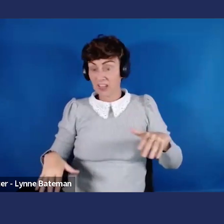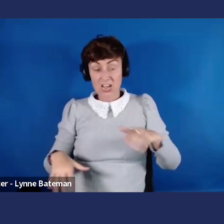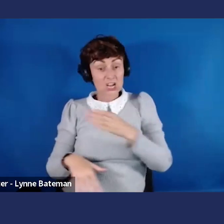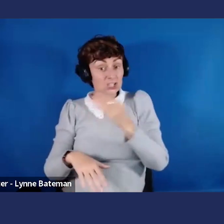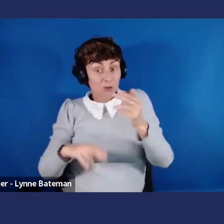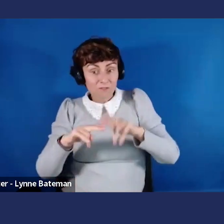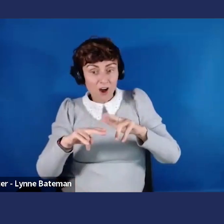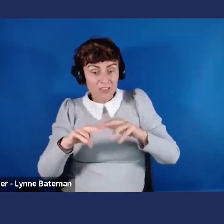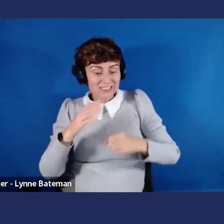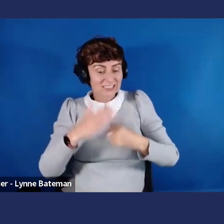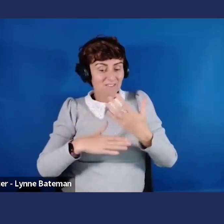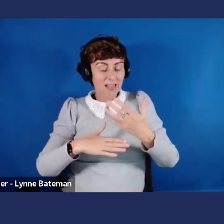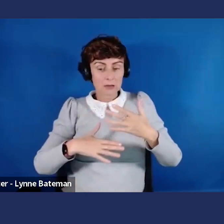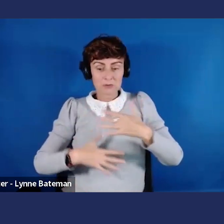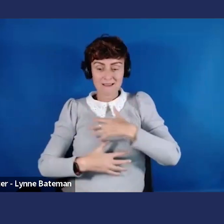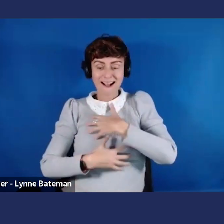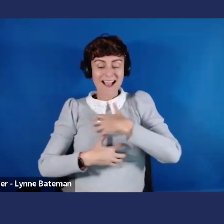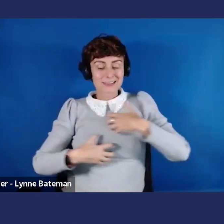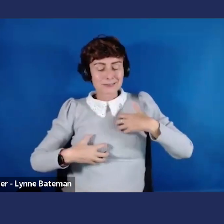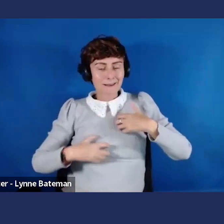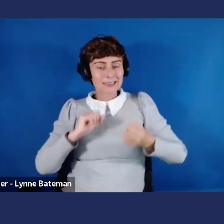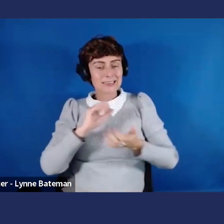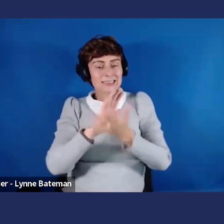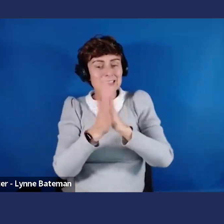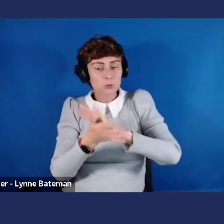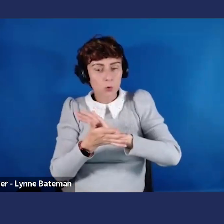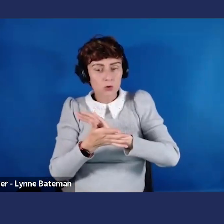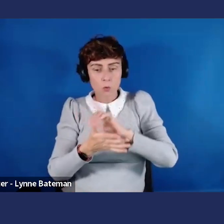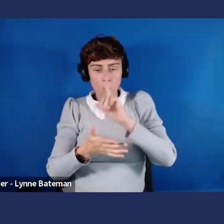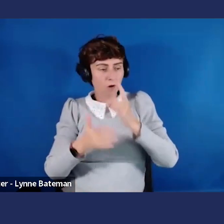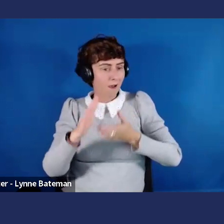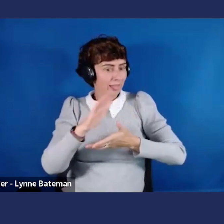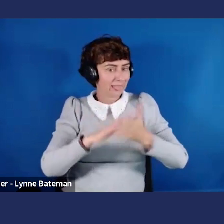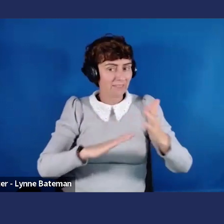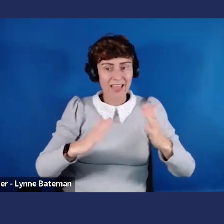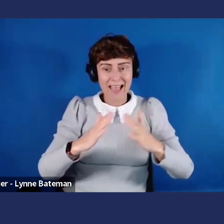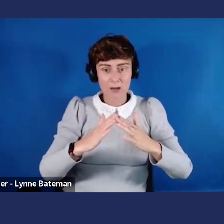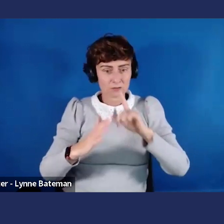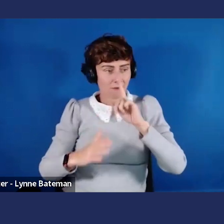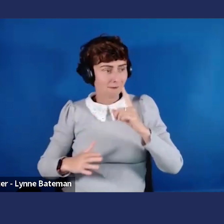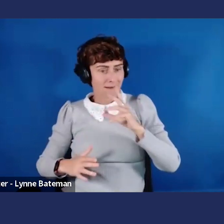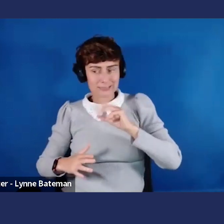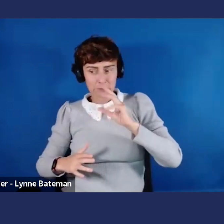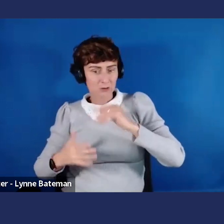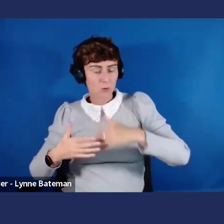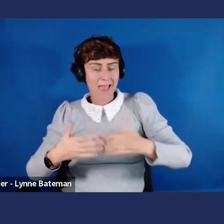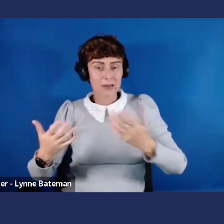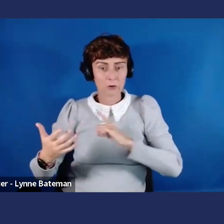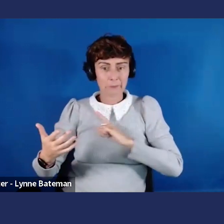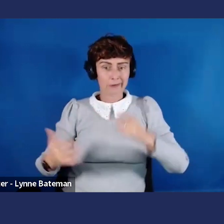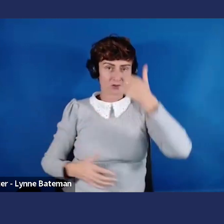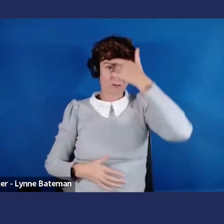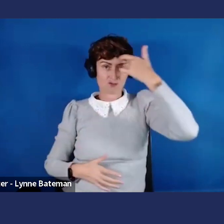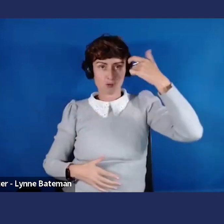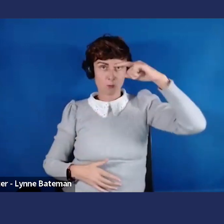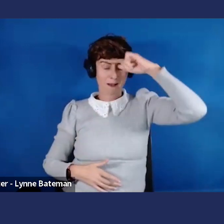agoraphobia and anxiety disorders, and you know, literally not left the house, not spoken to anybody because of those